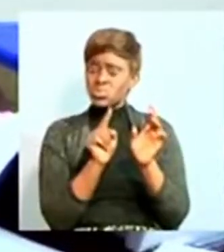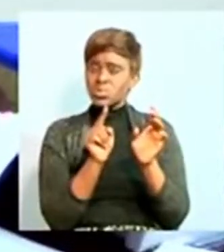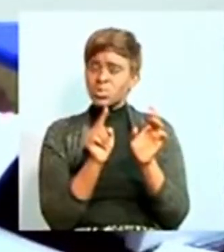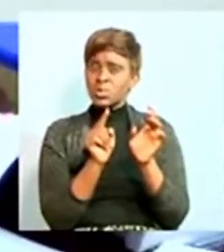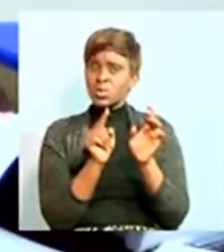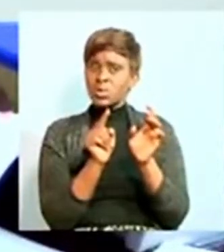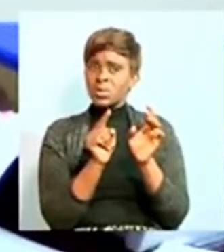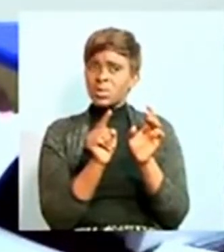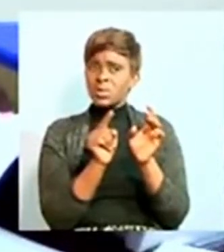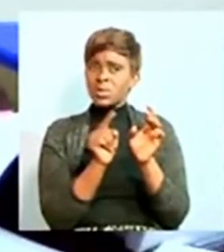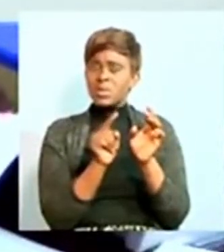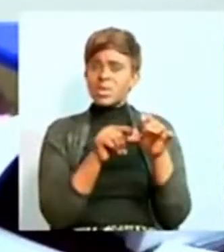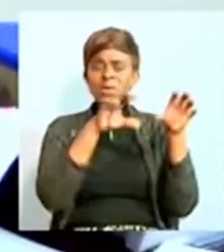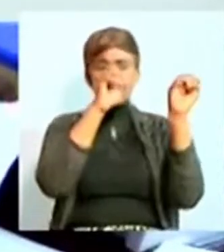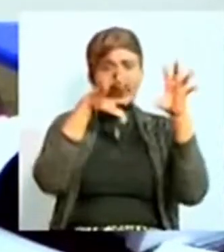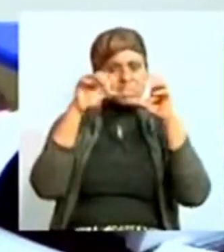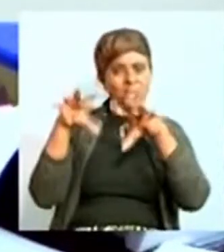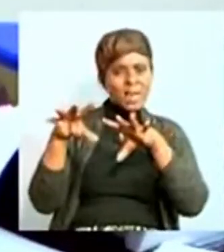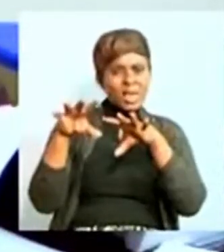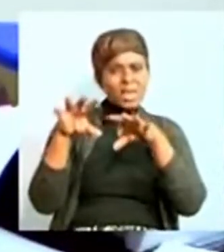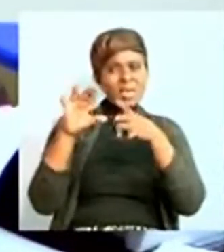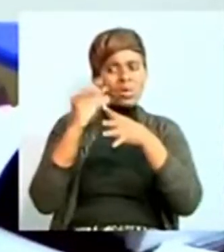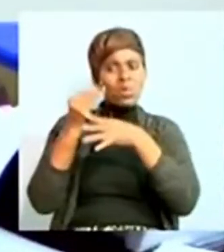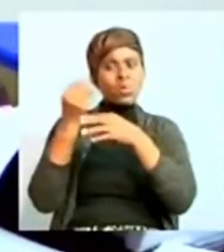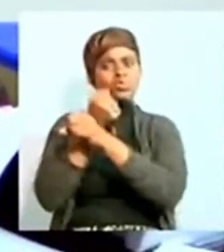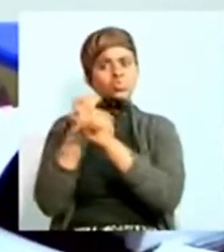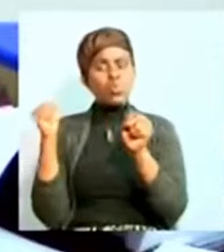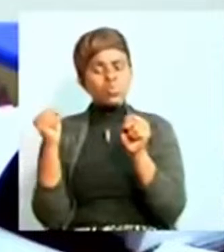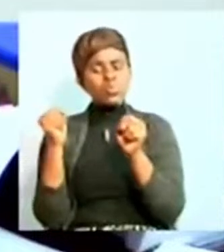rectify. Which one?